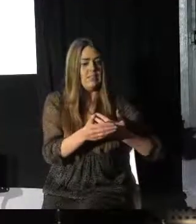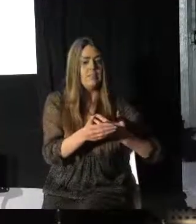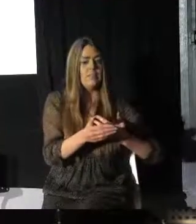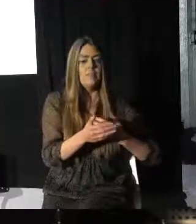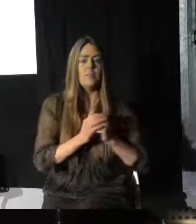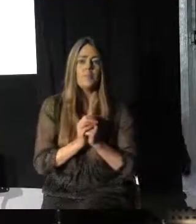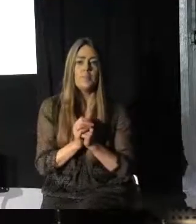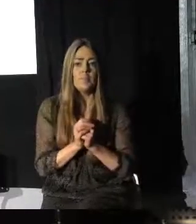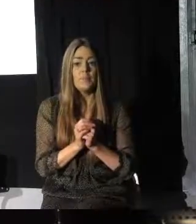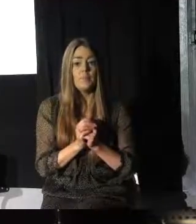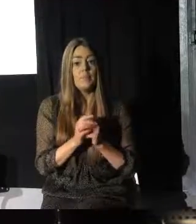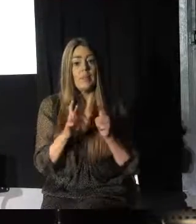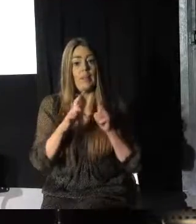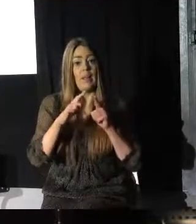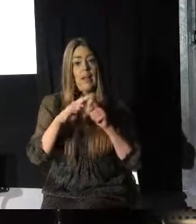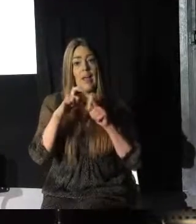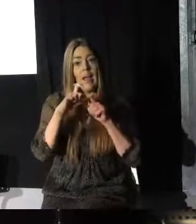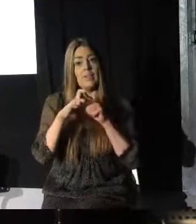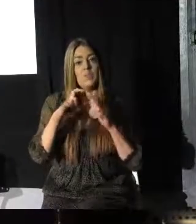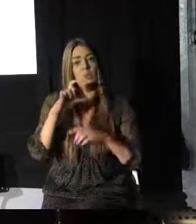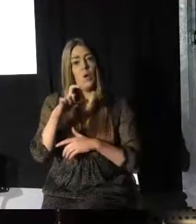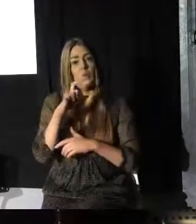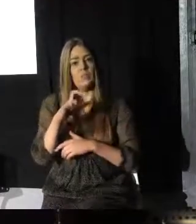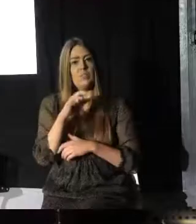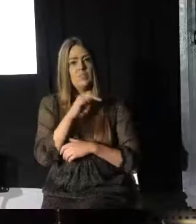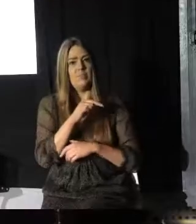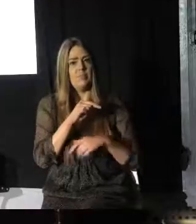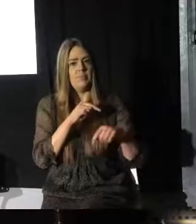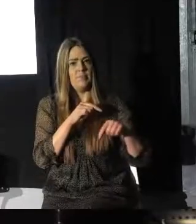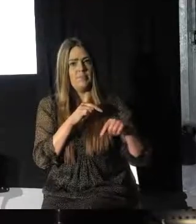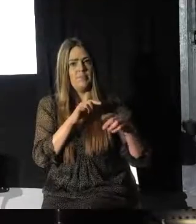if you like. And Edward Colston, of course, erected in